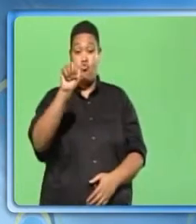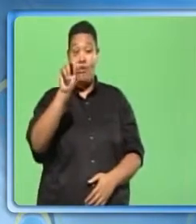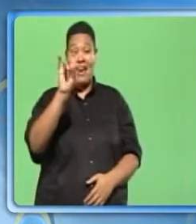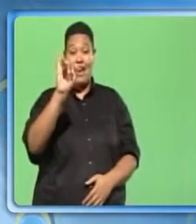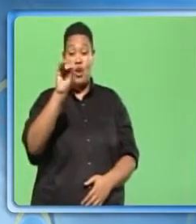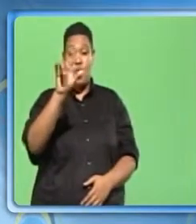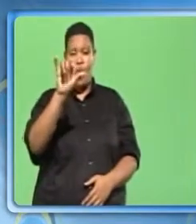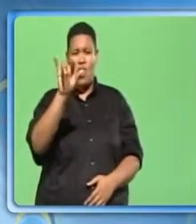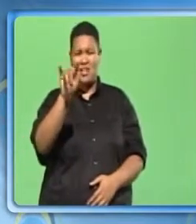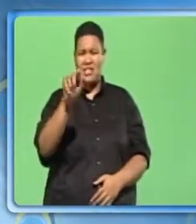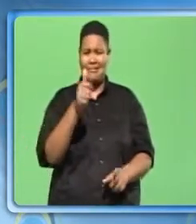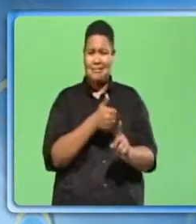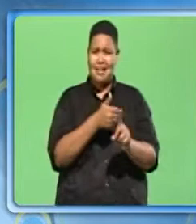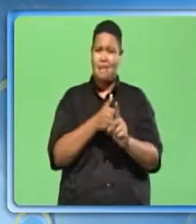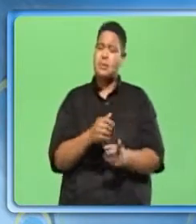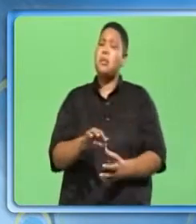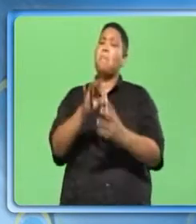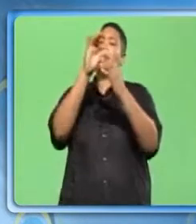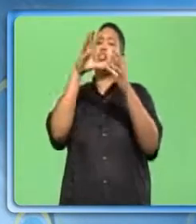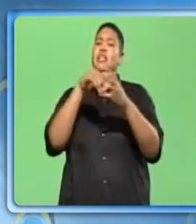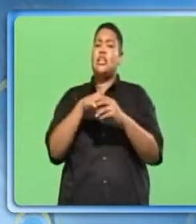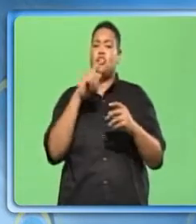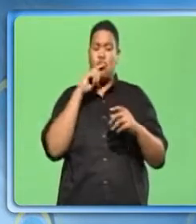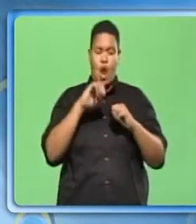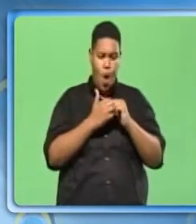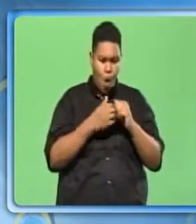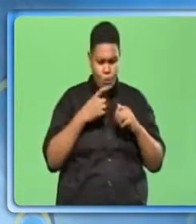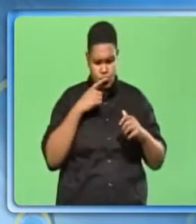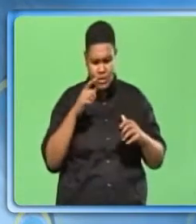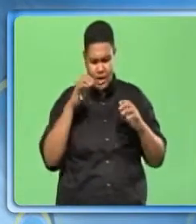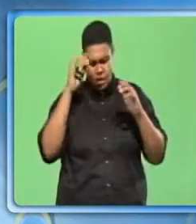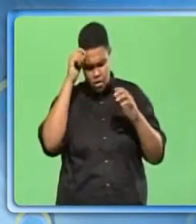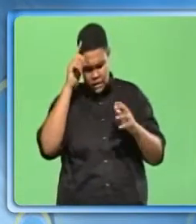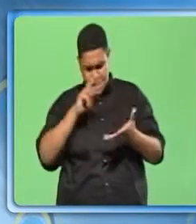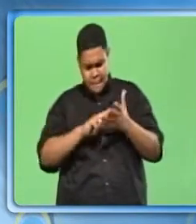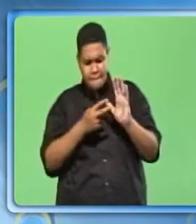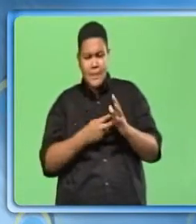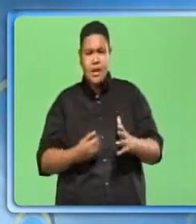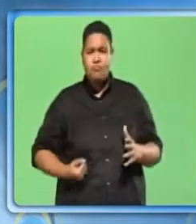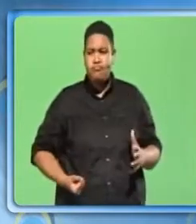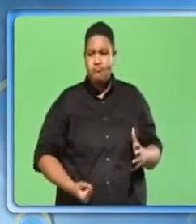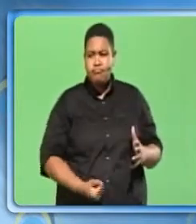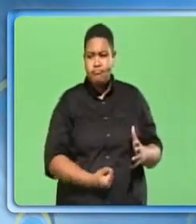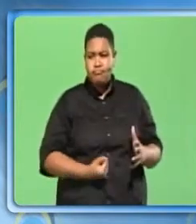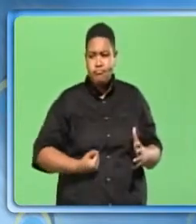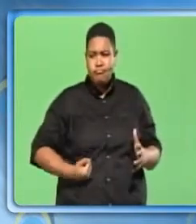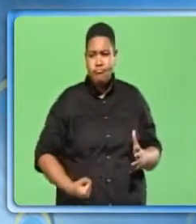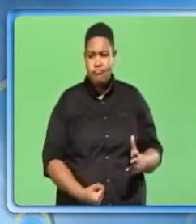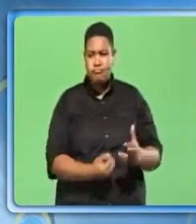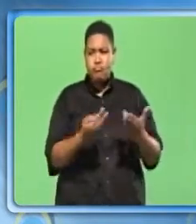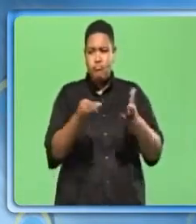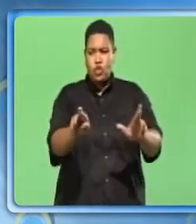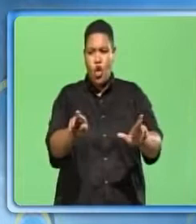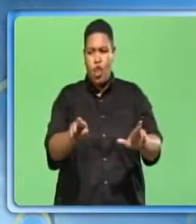Radiologists are also specialists in conducting and interpreting ultrasound results.